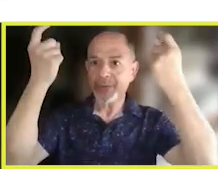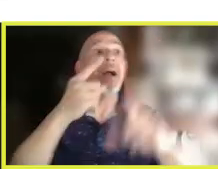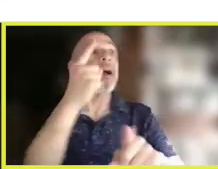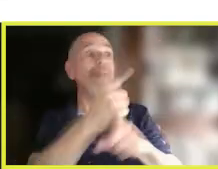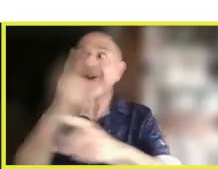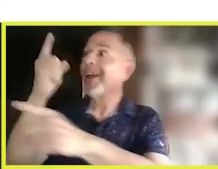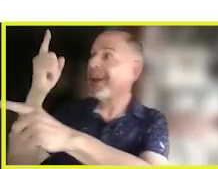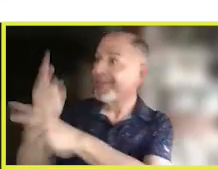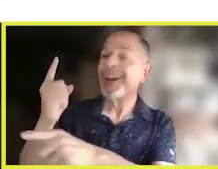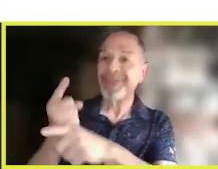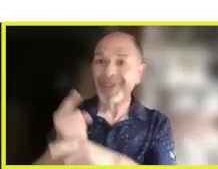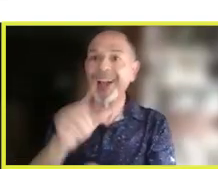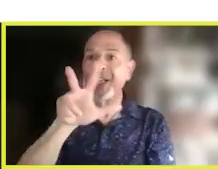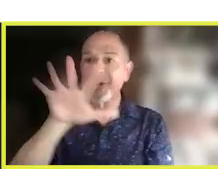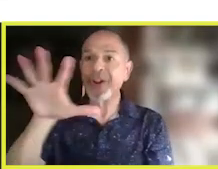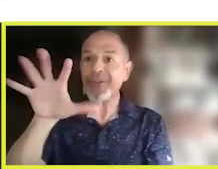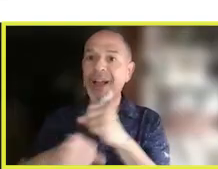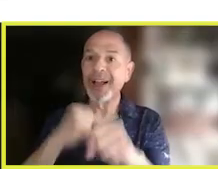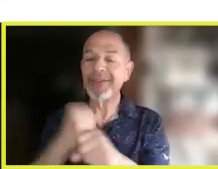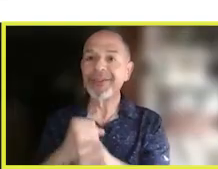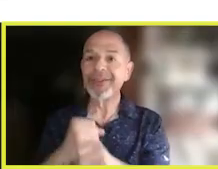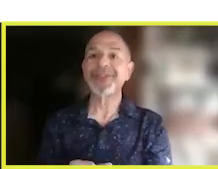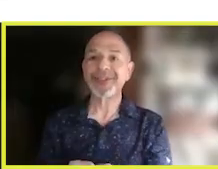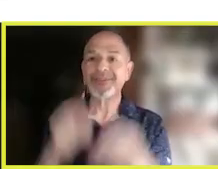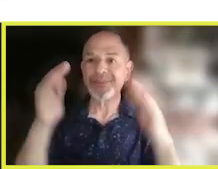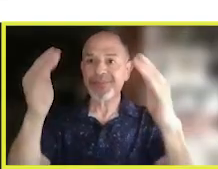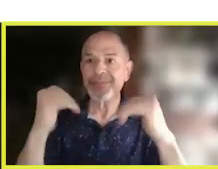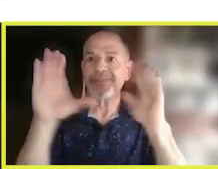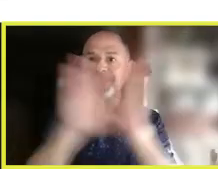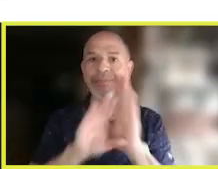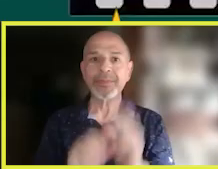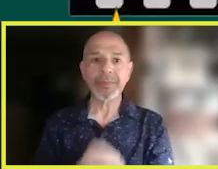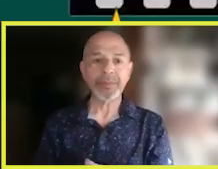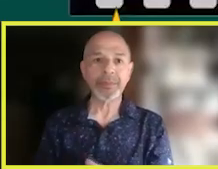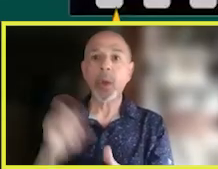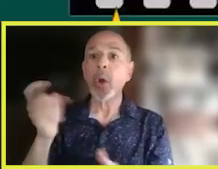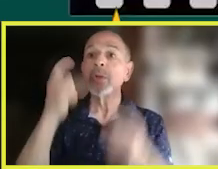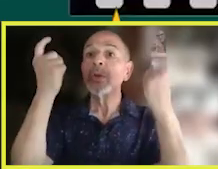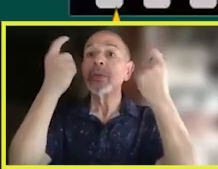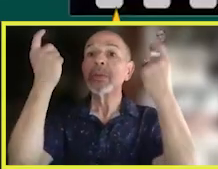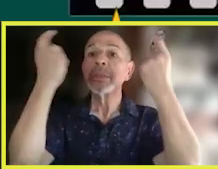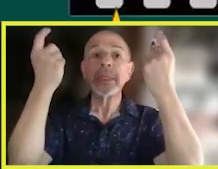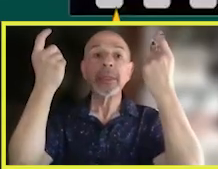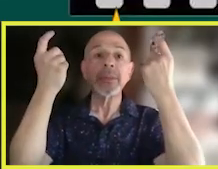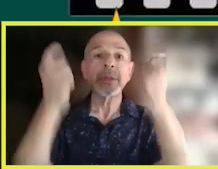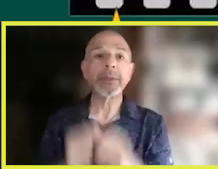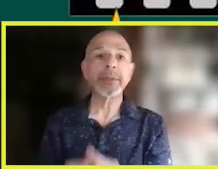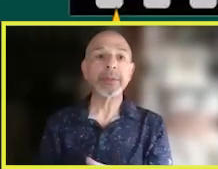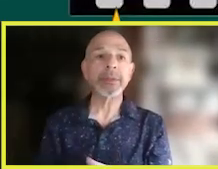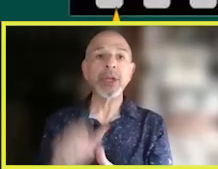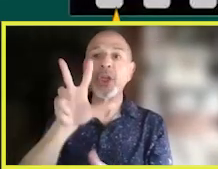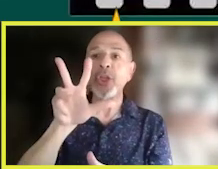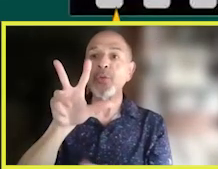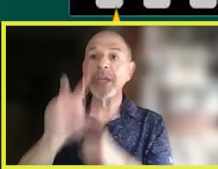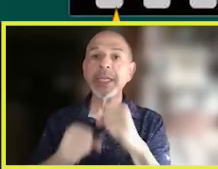right. And we also, next slide, we're also celebrating 3 years of having the self-directed